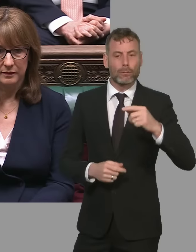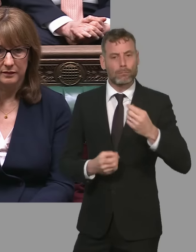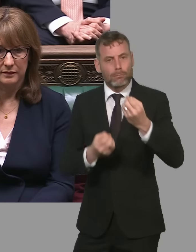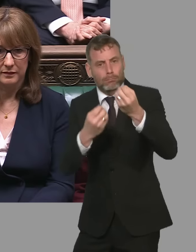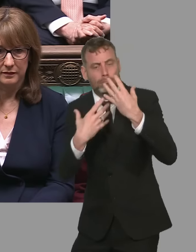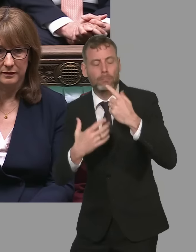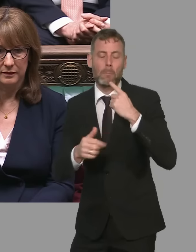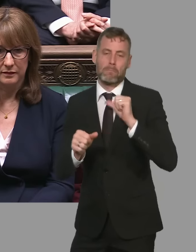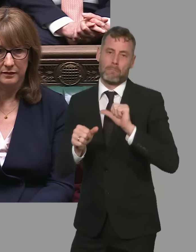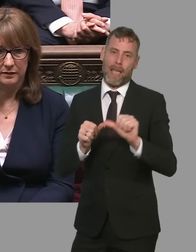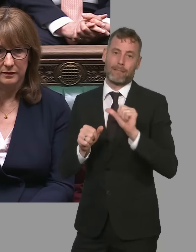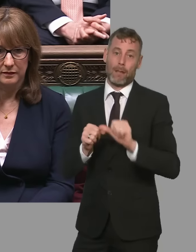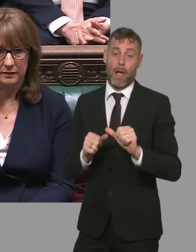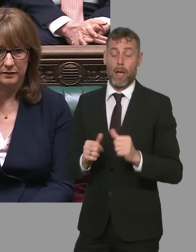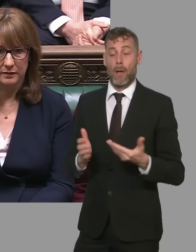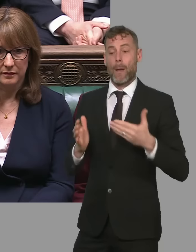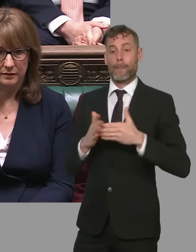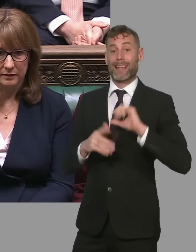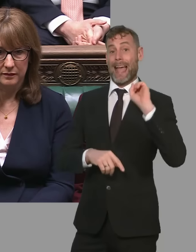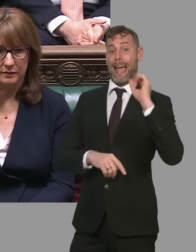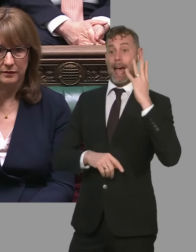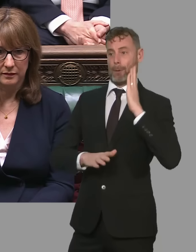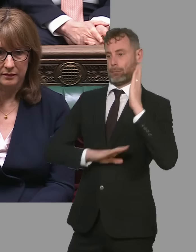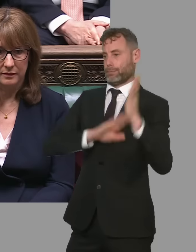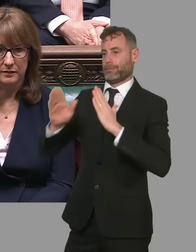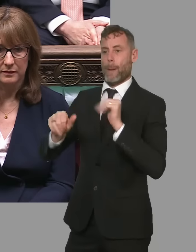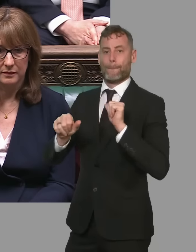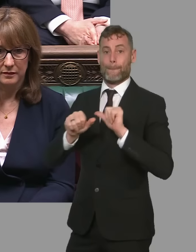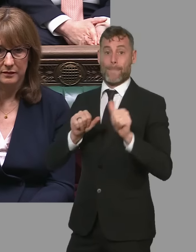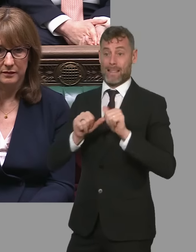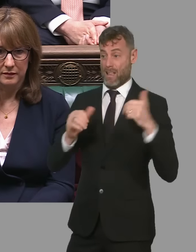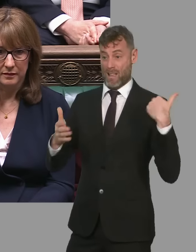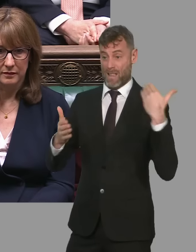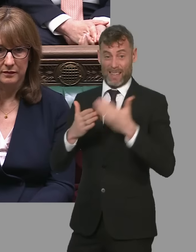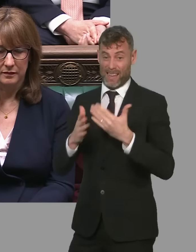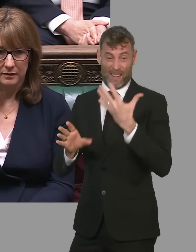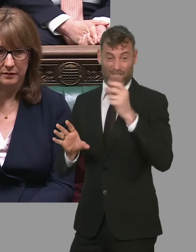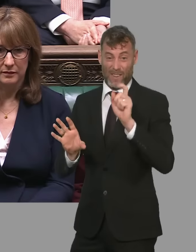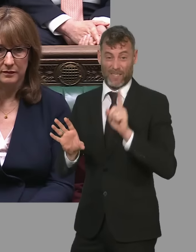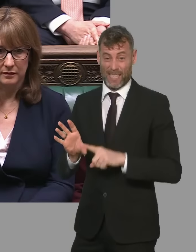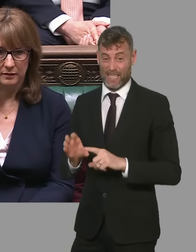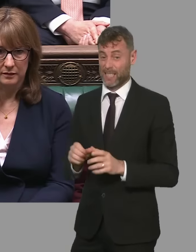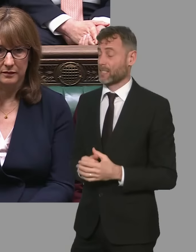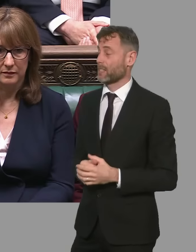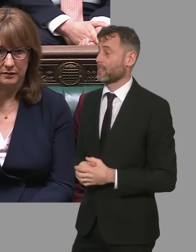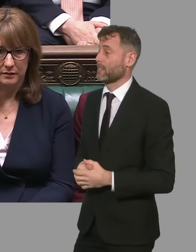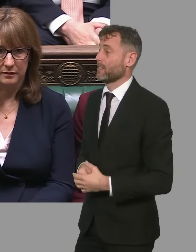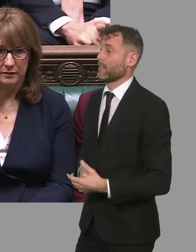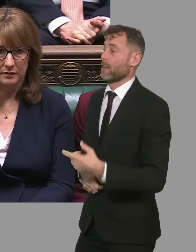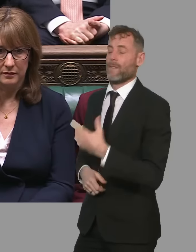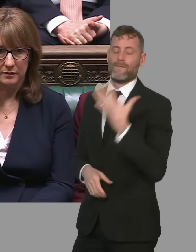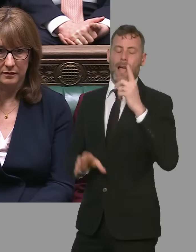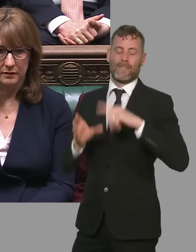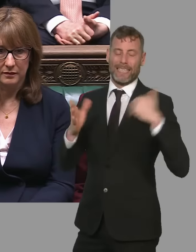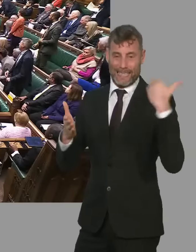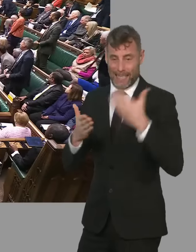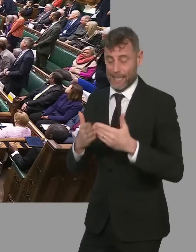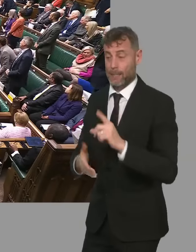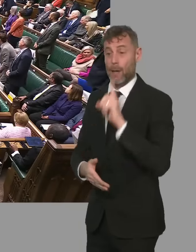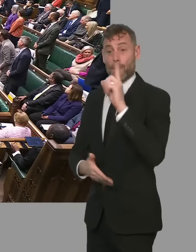do, but we're delivering the investment that's needed, and it was opposed by who? The Tories and the now departed Reform.